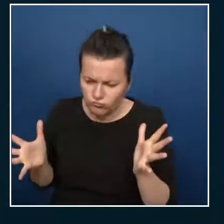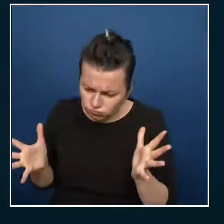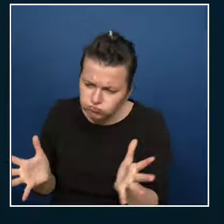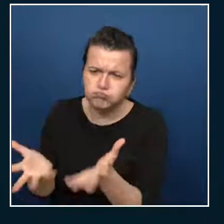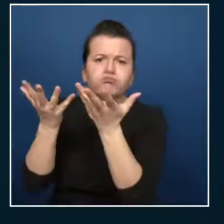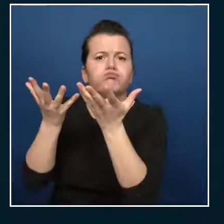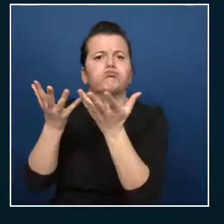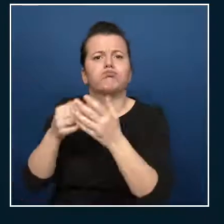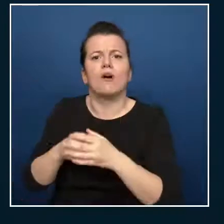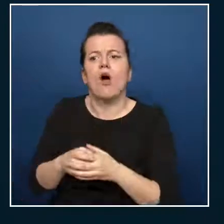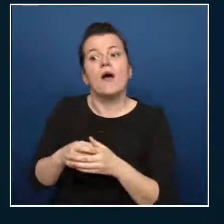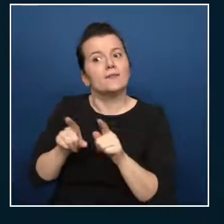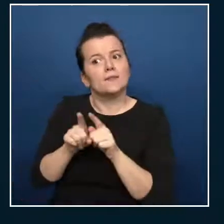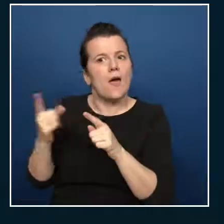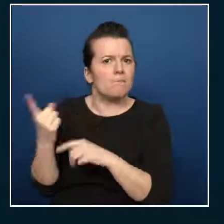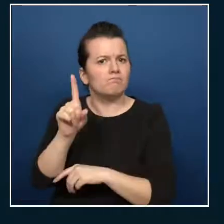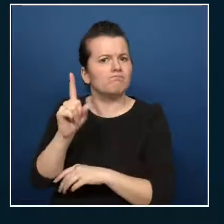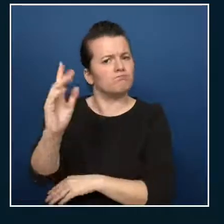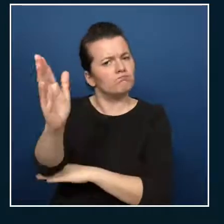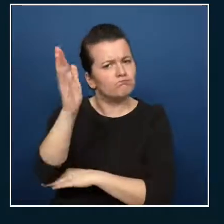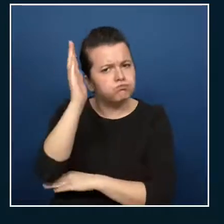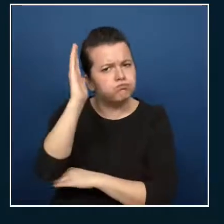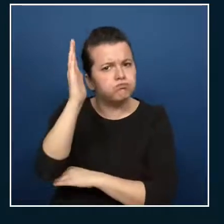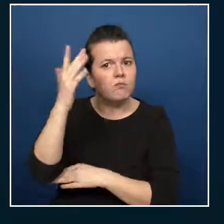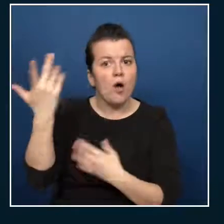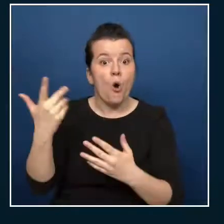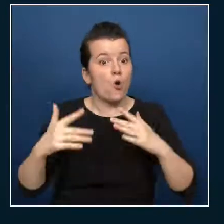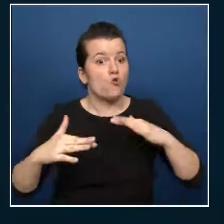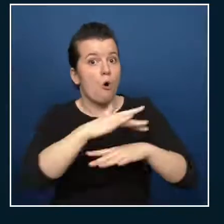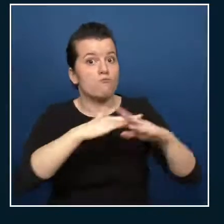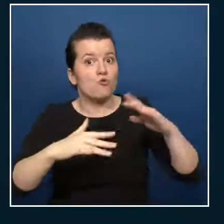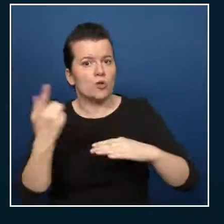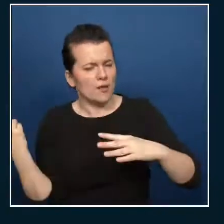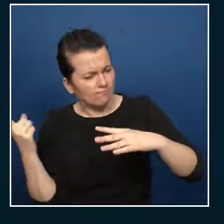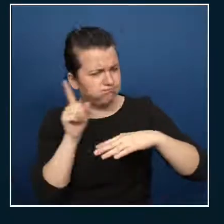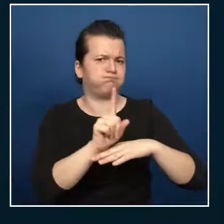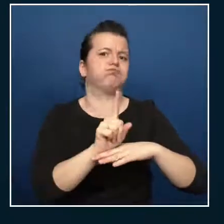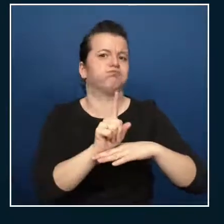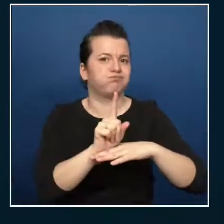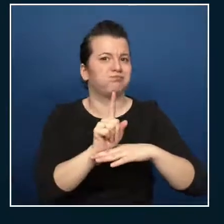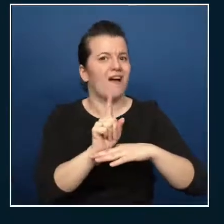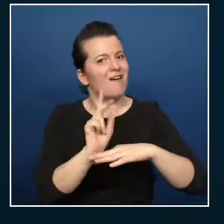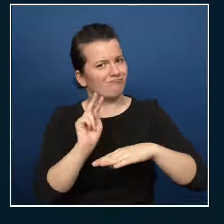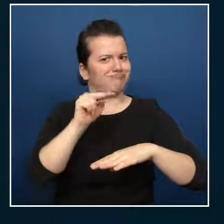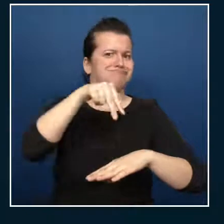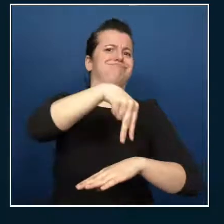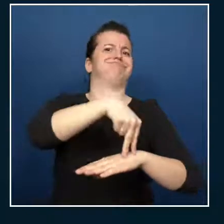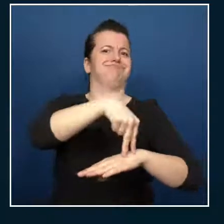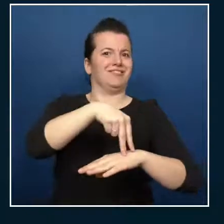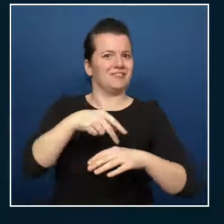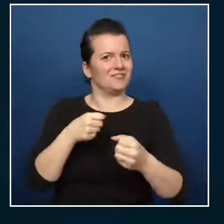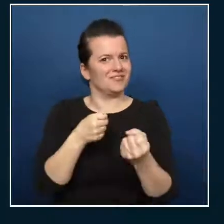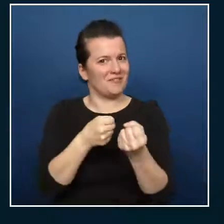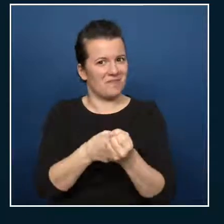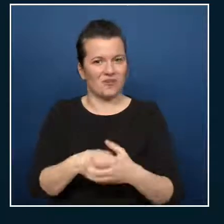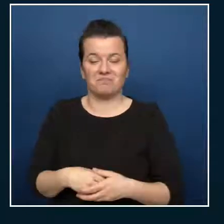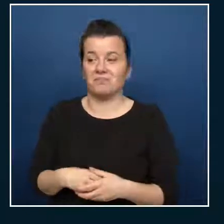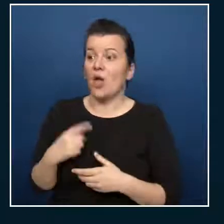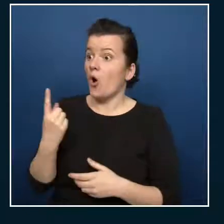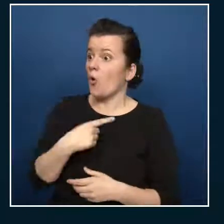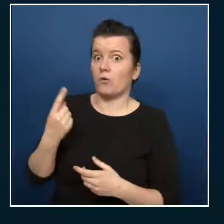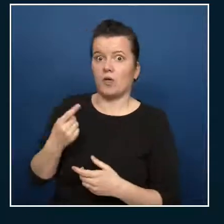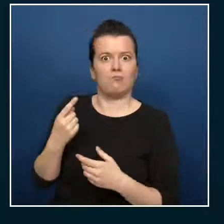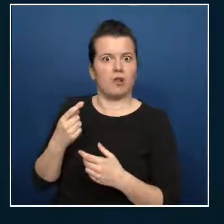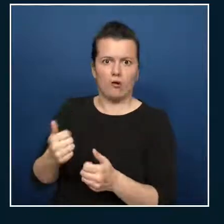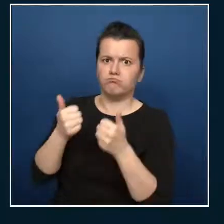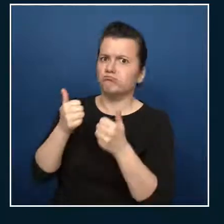of a public speaker, maybe to be more in the community. Well, we are obviously always looking for great speakers.